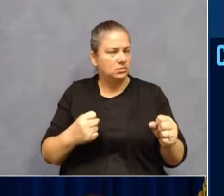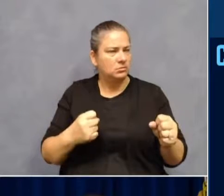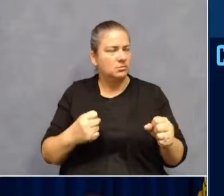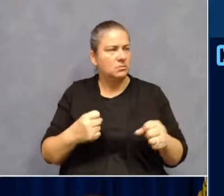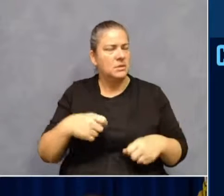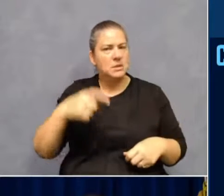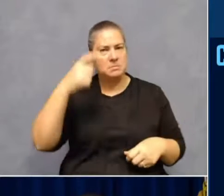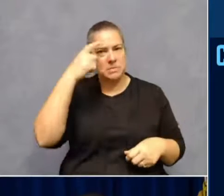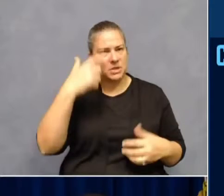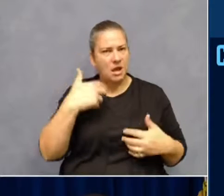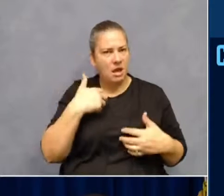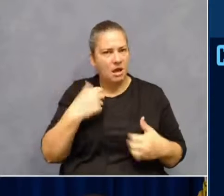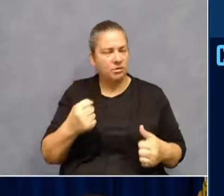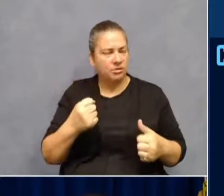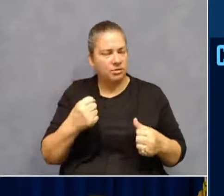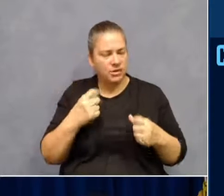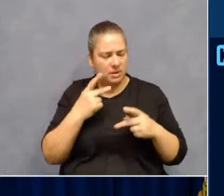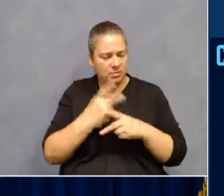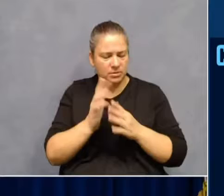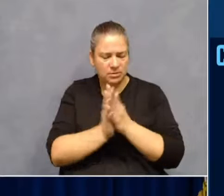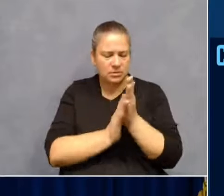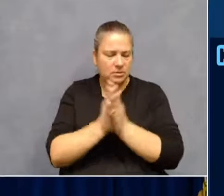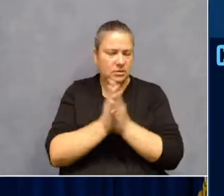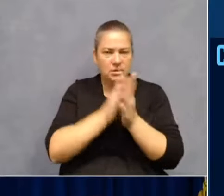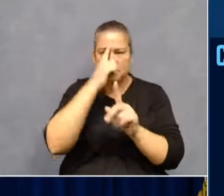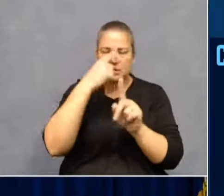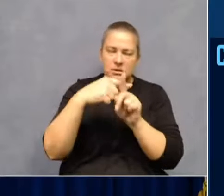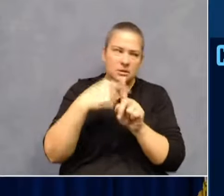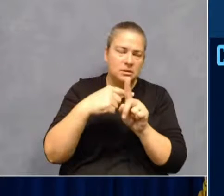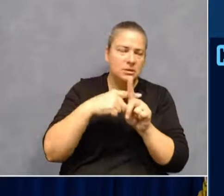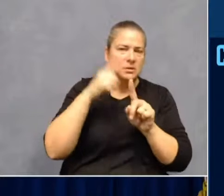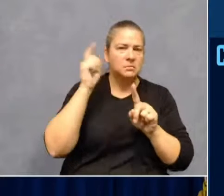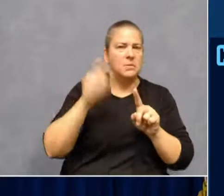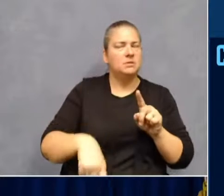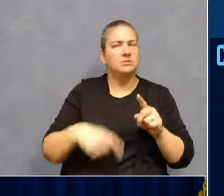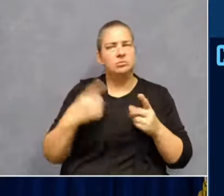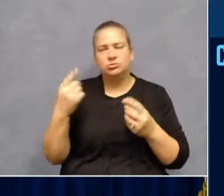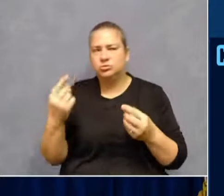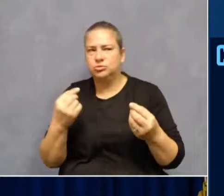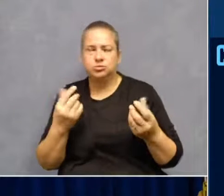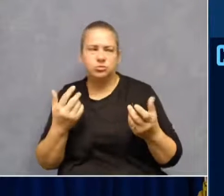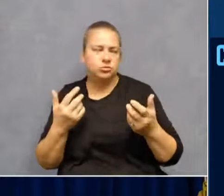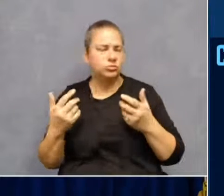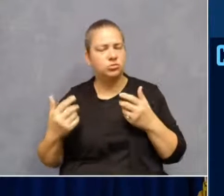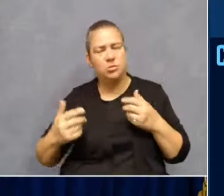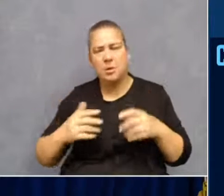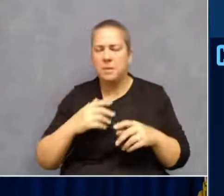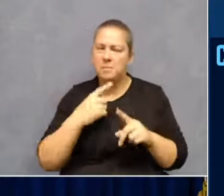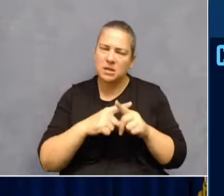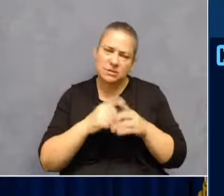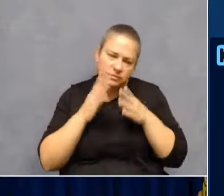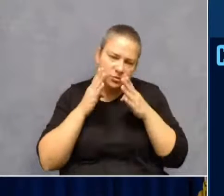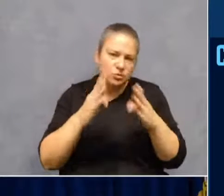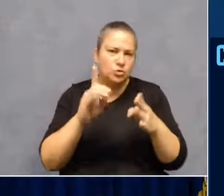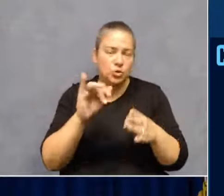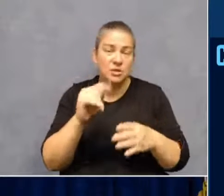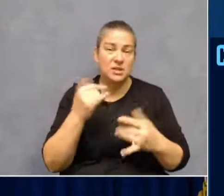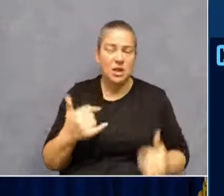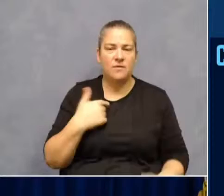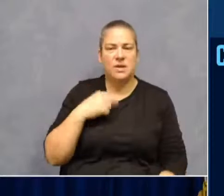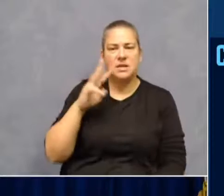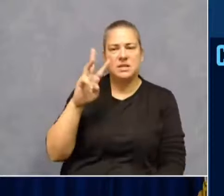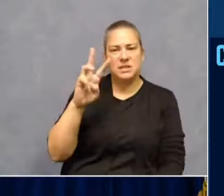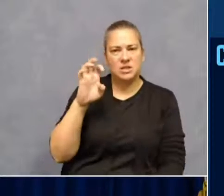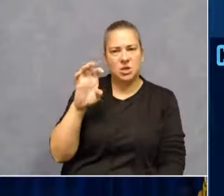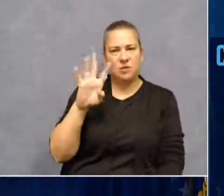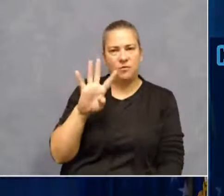up in a positive direction. We got to do what it takes. Because today we're reporting 647